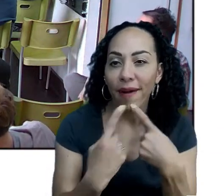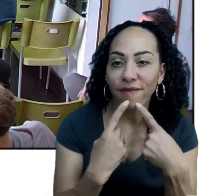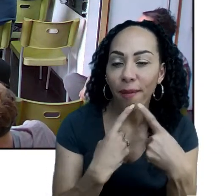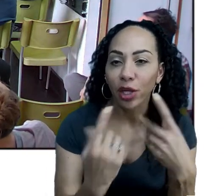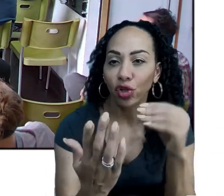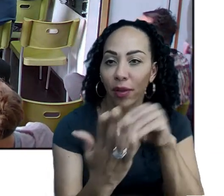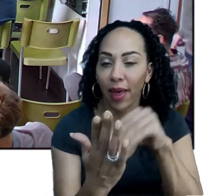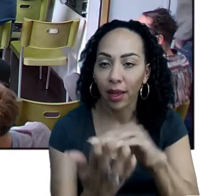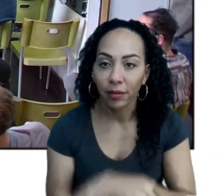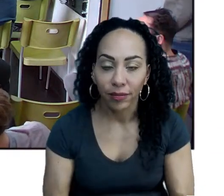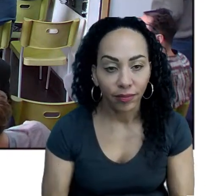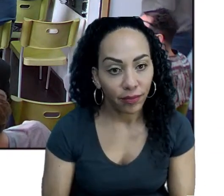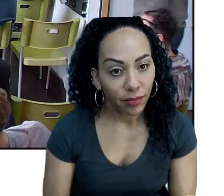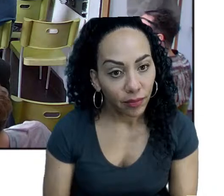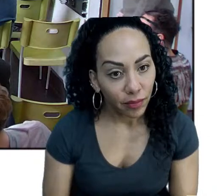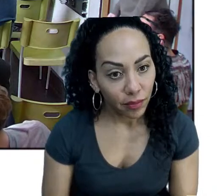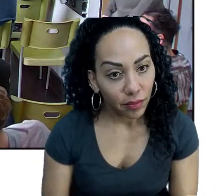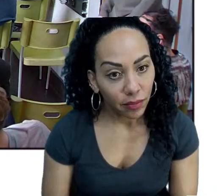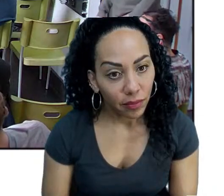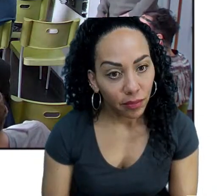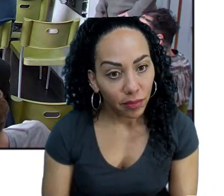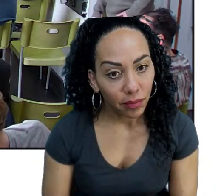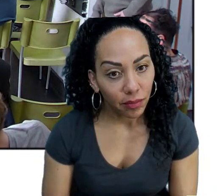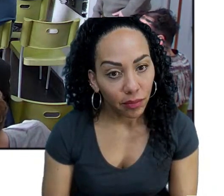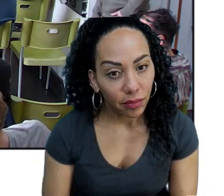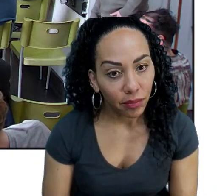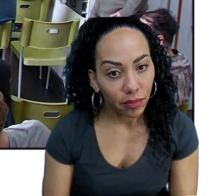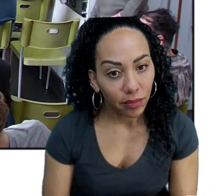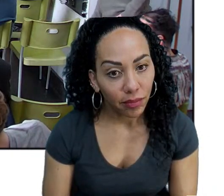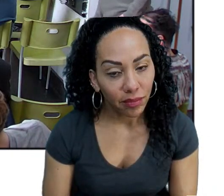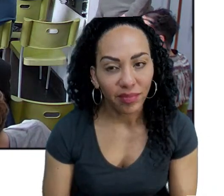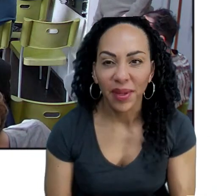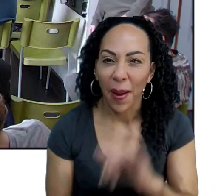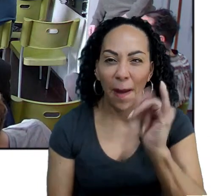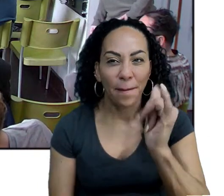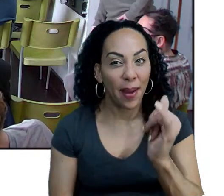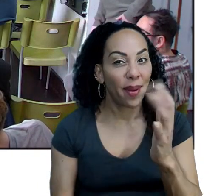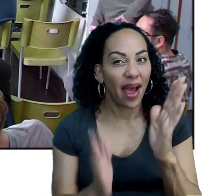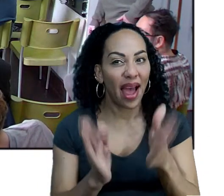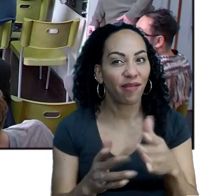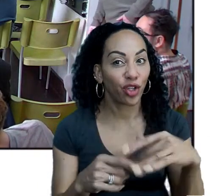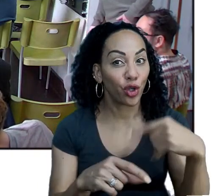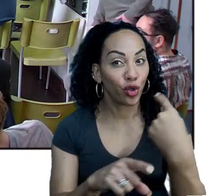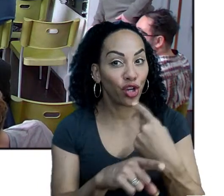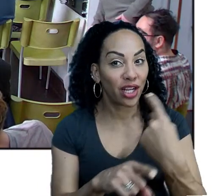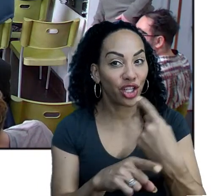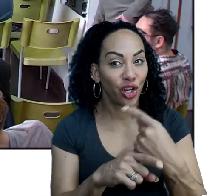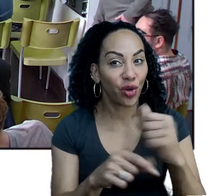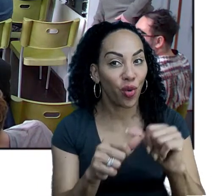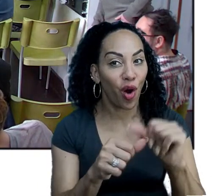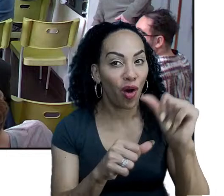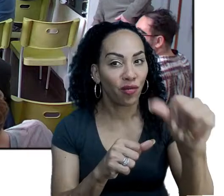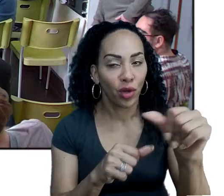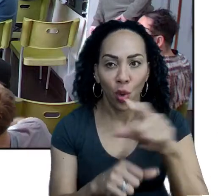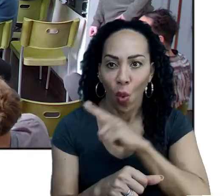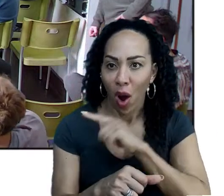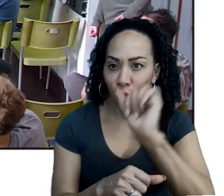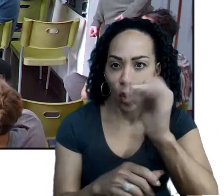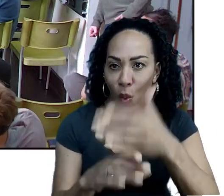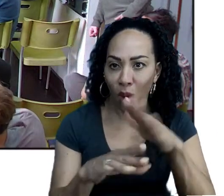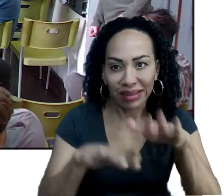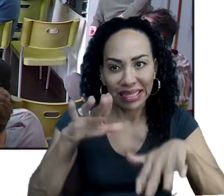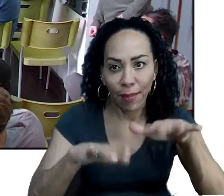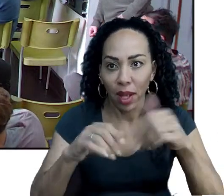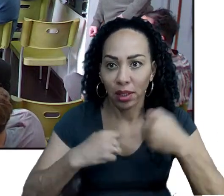Hi, thank you. That was really interesting. I might have to chat to you afterwards a little bit. This is very close to my practice. But I wondered if you